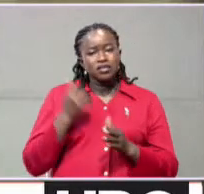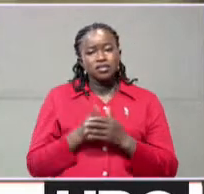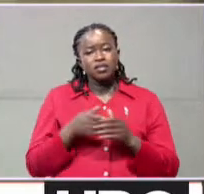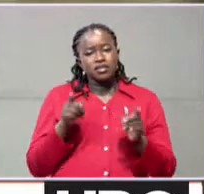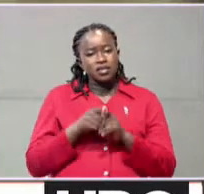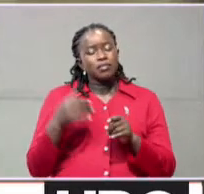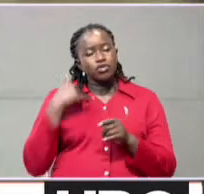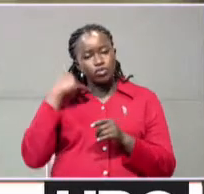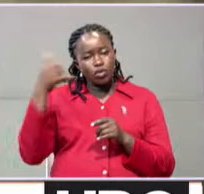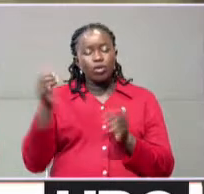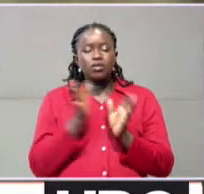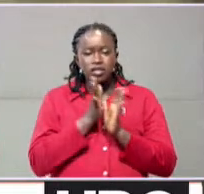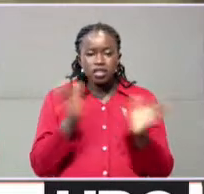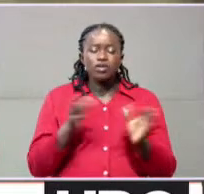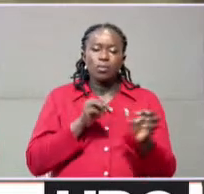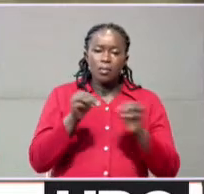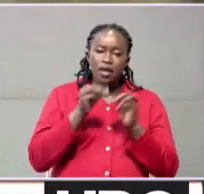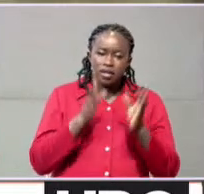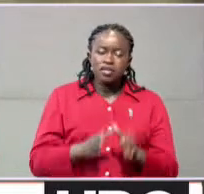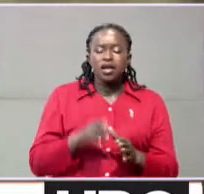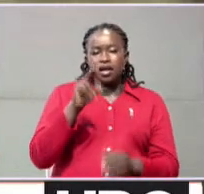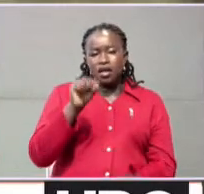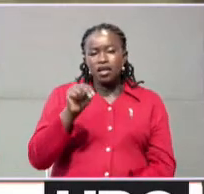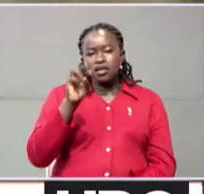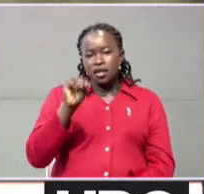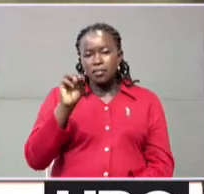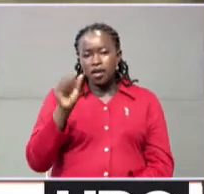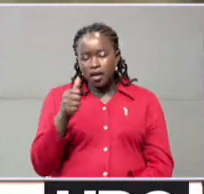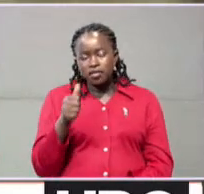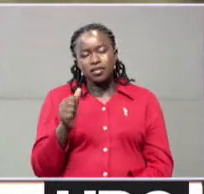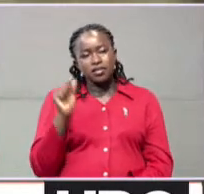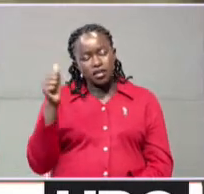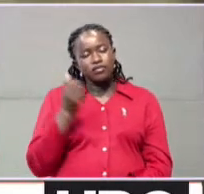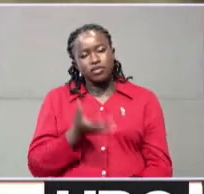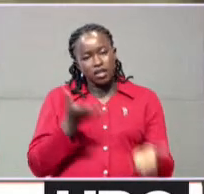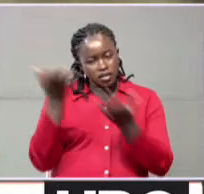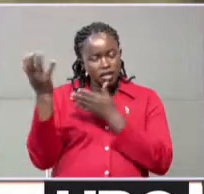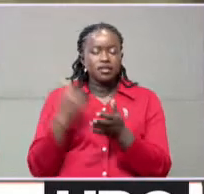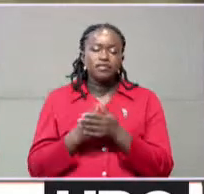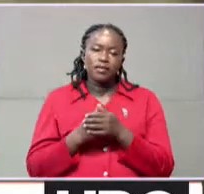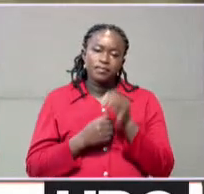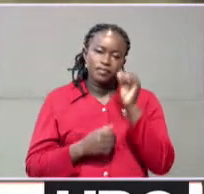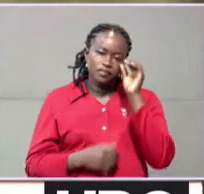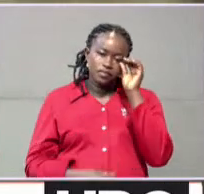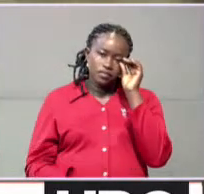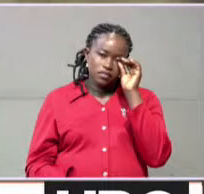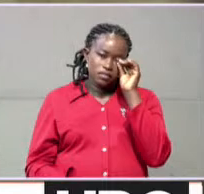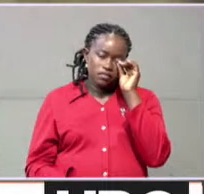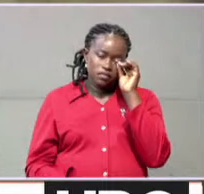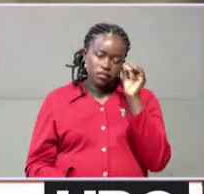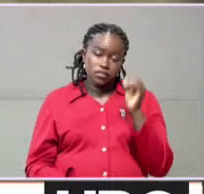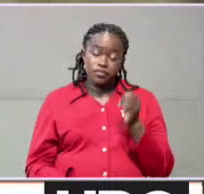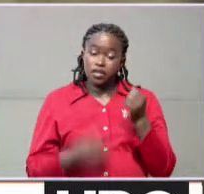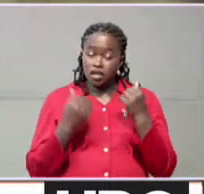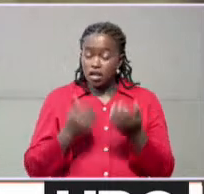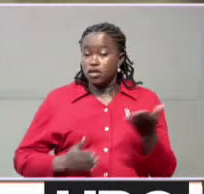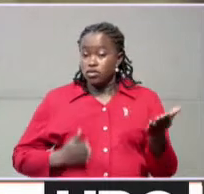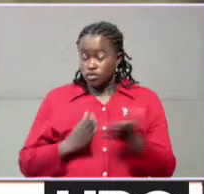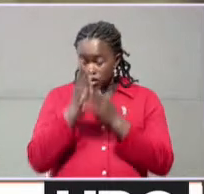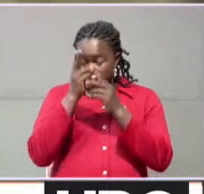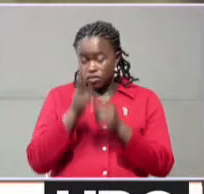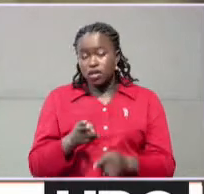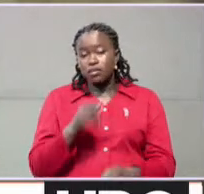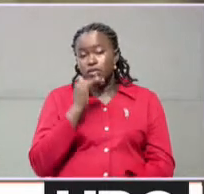general manager nms they deliver the necessary uh right honourable speaker